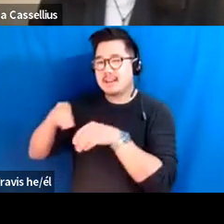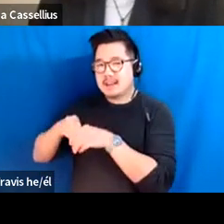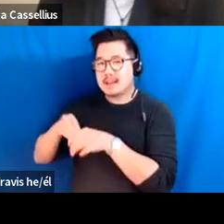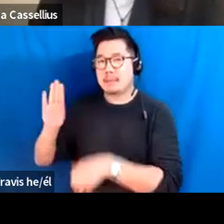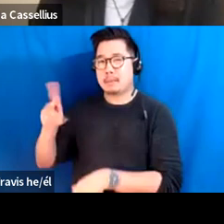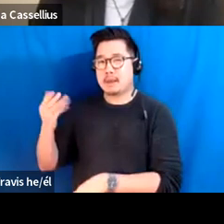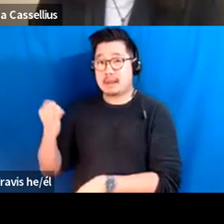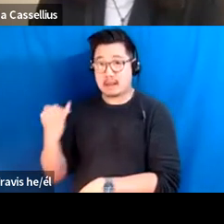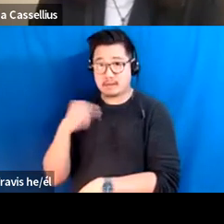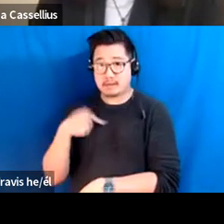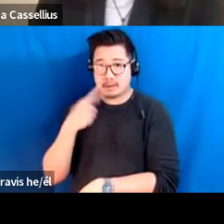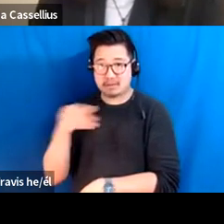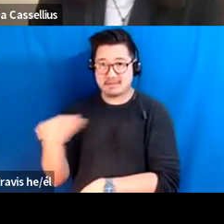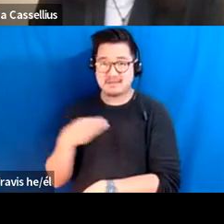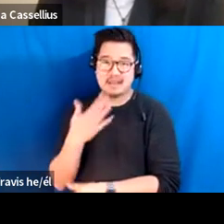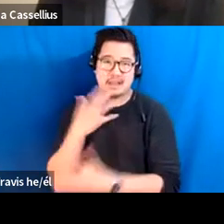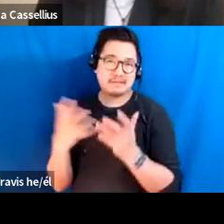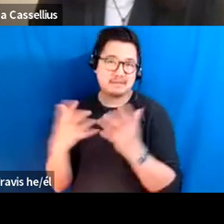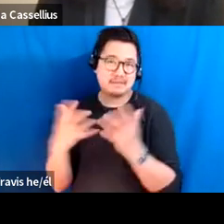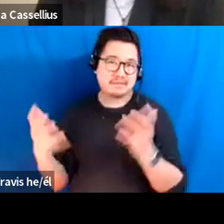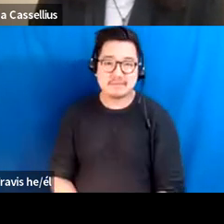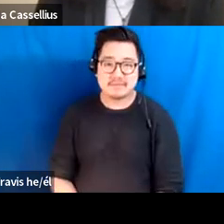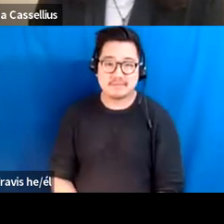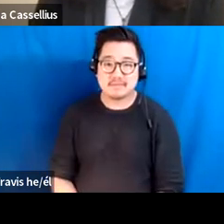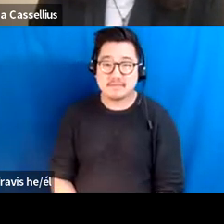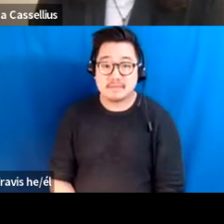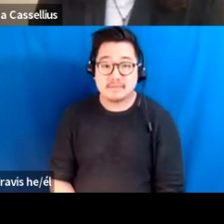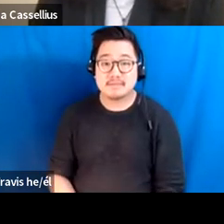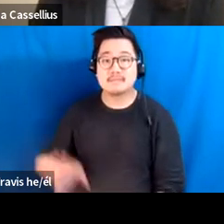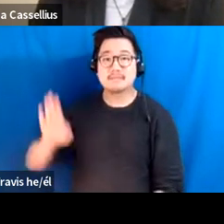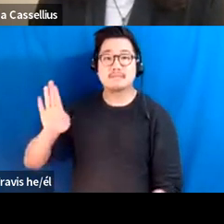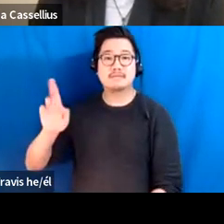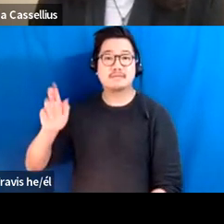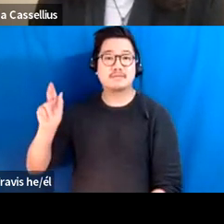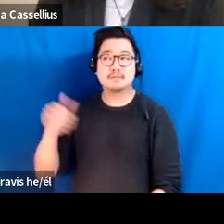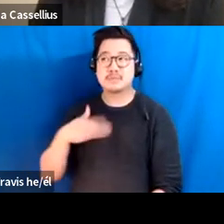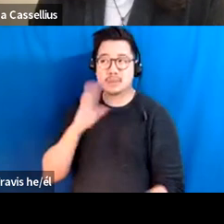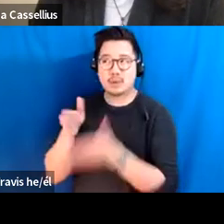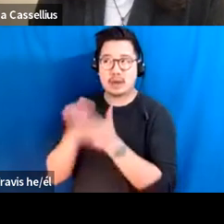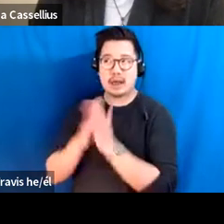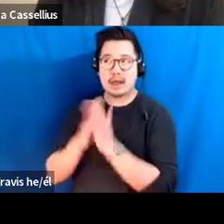can like have that thanks a lot i'll ask the team about that